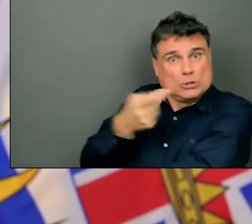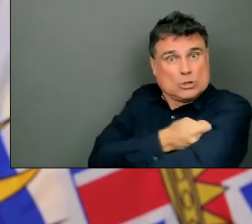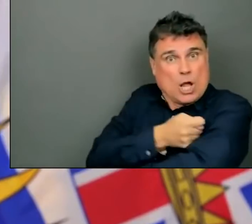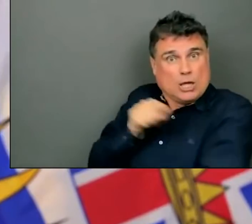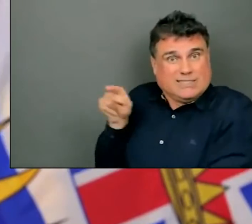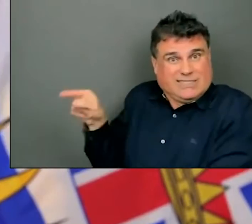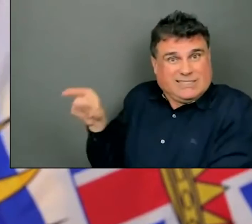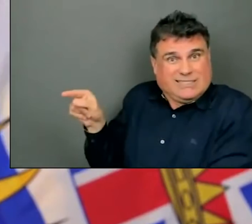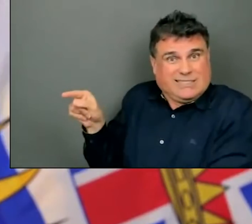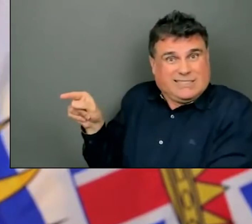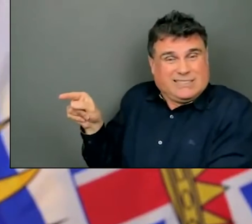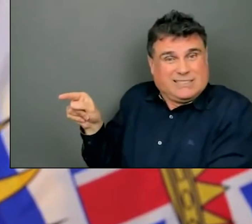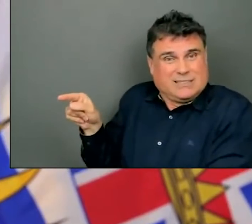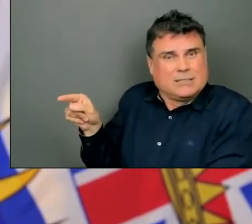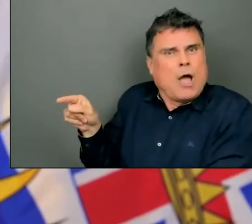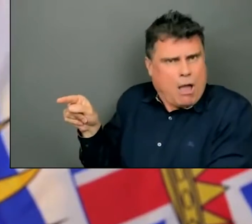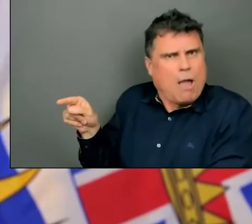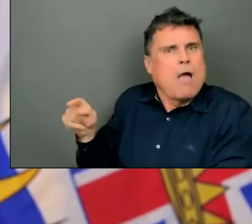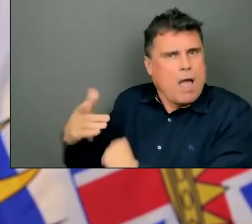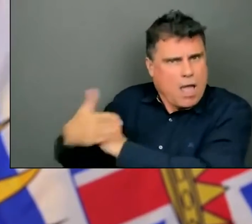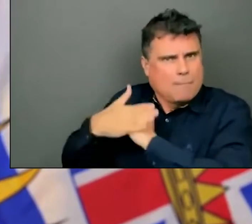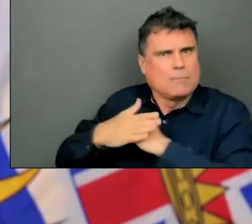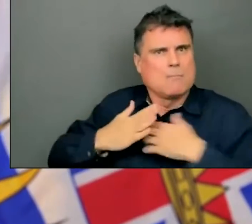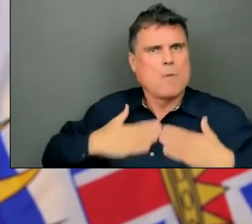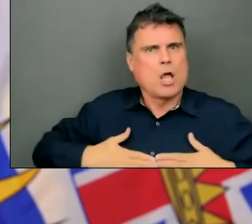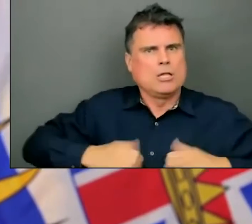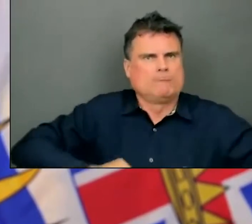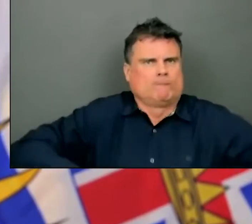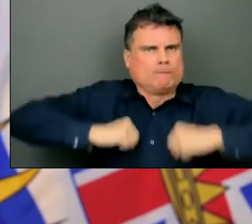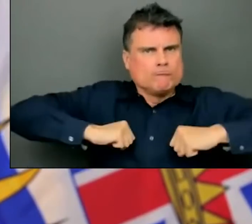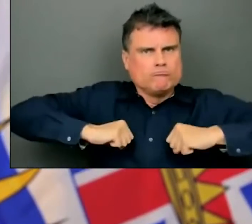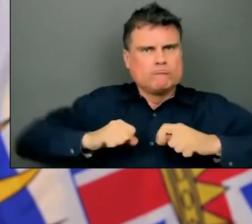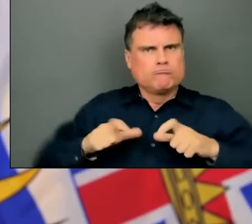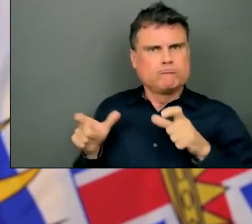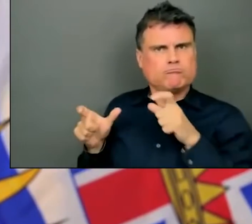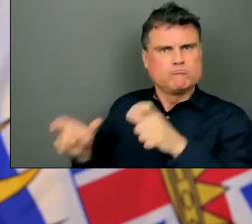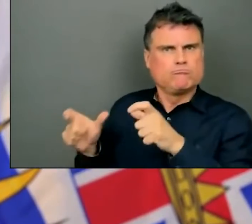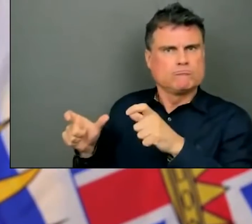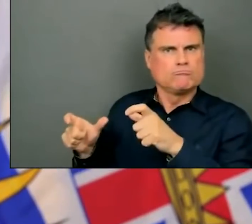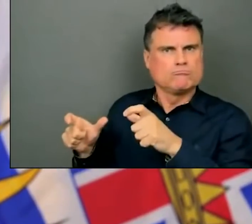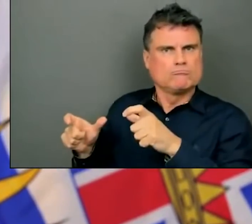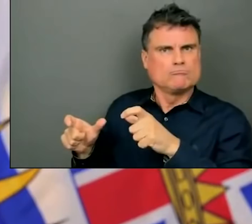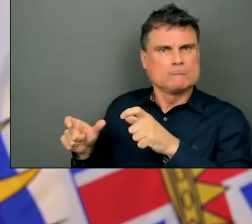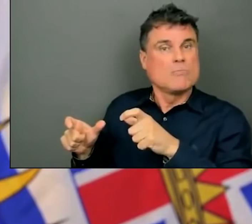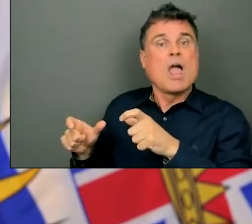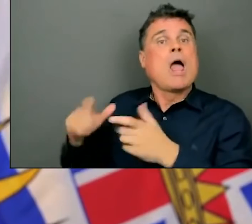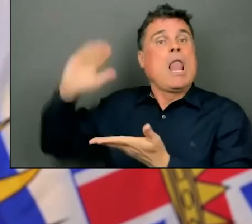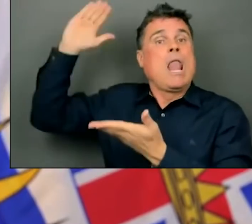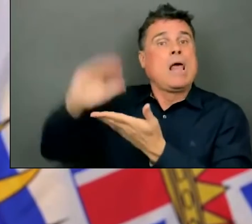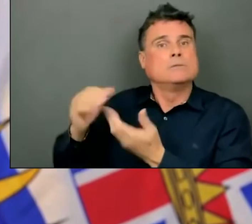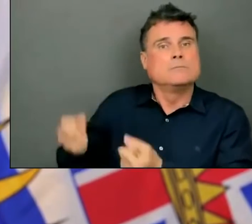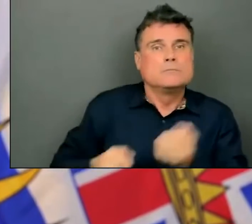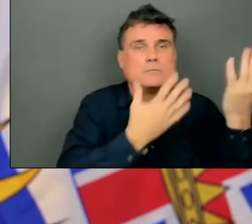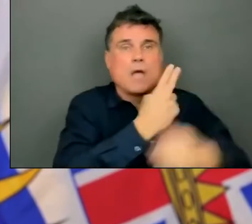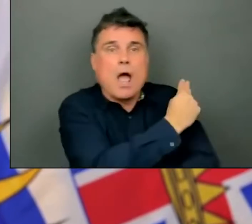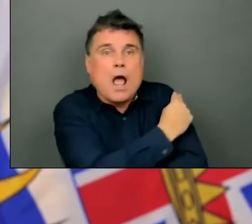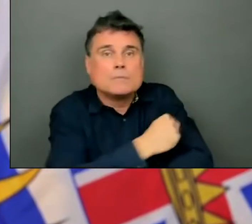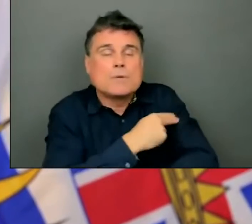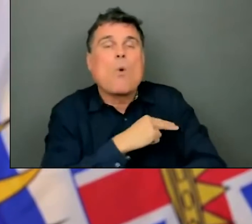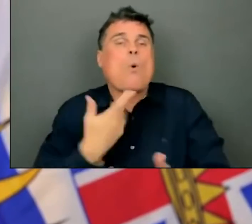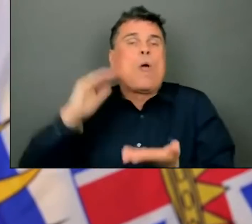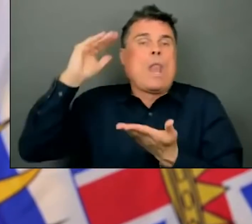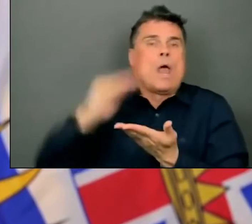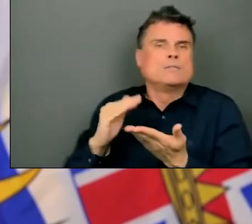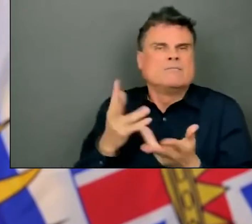It makes a difference in boosting that prevention for severe illness and hospitalization, but it also prevents